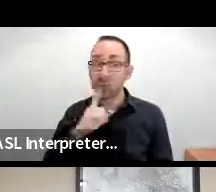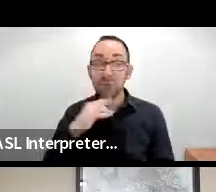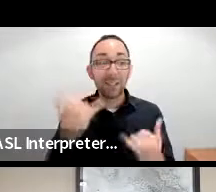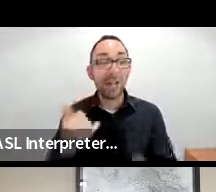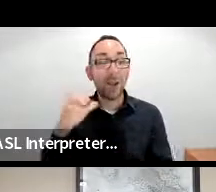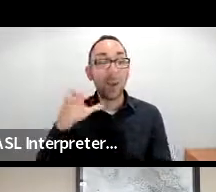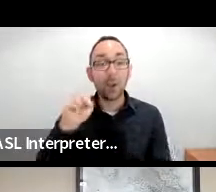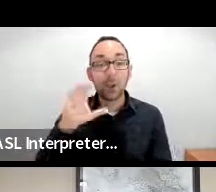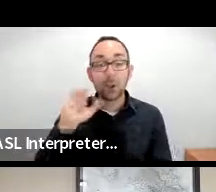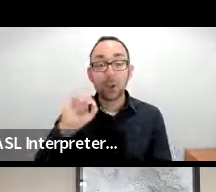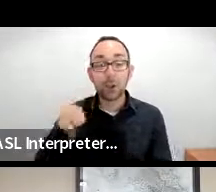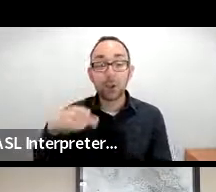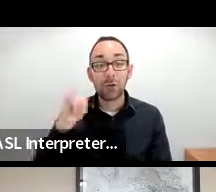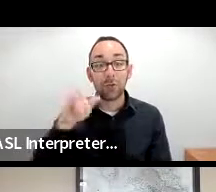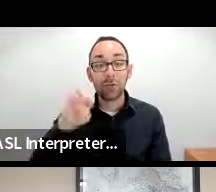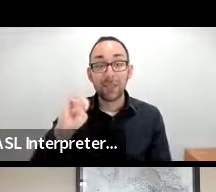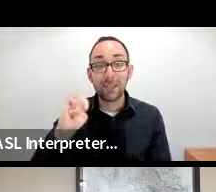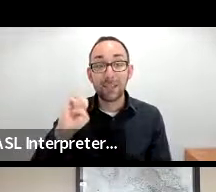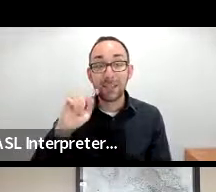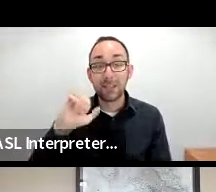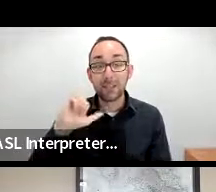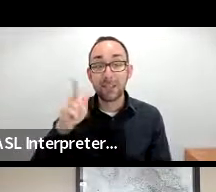Sophie, talkie.